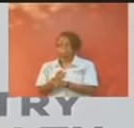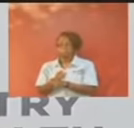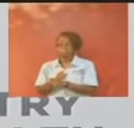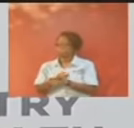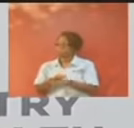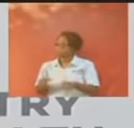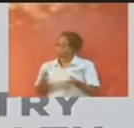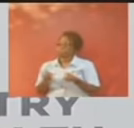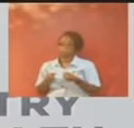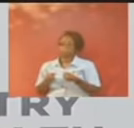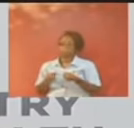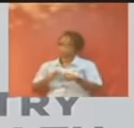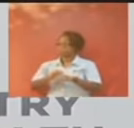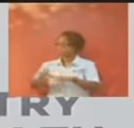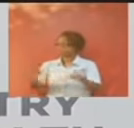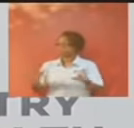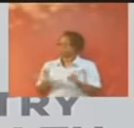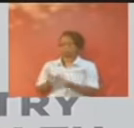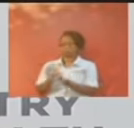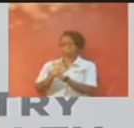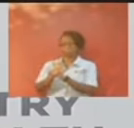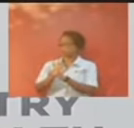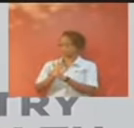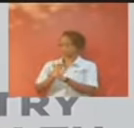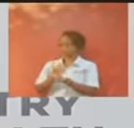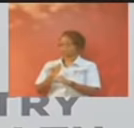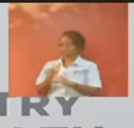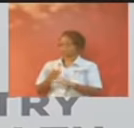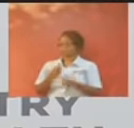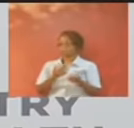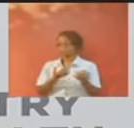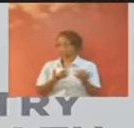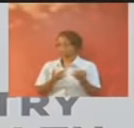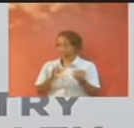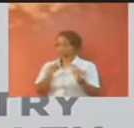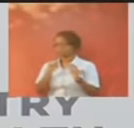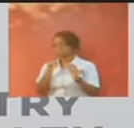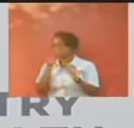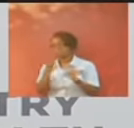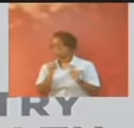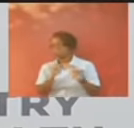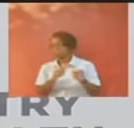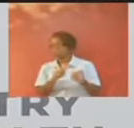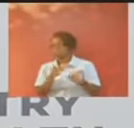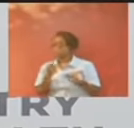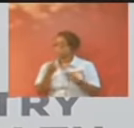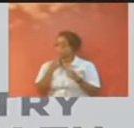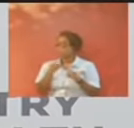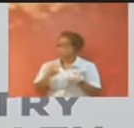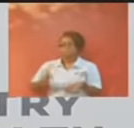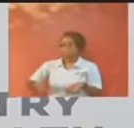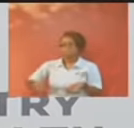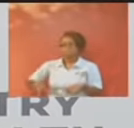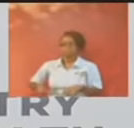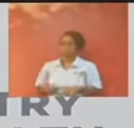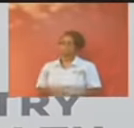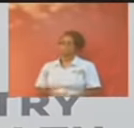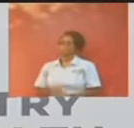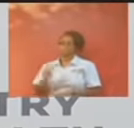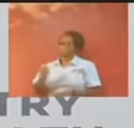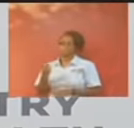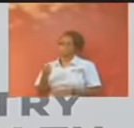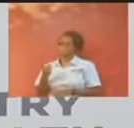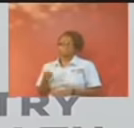COVID. With regards to the repatriation flight from New York City, in which unfortunately an elderly